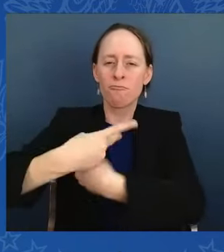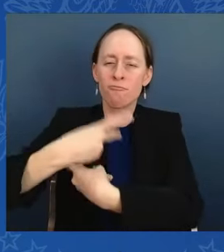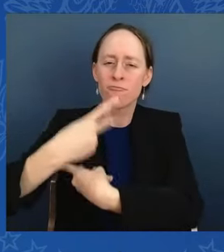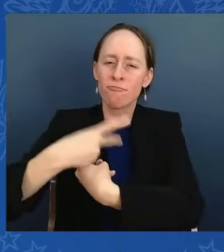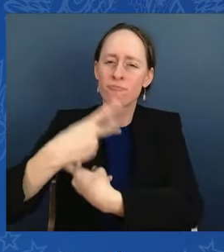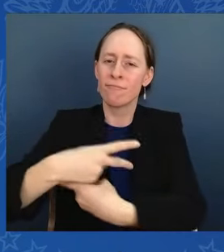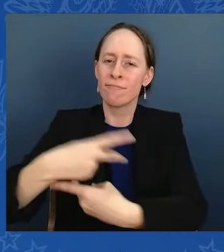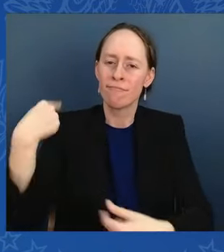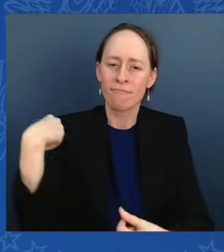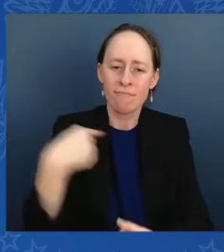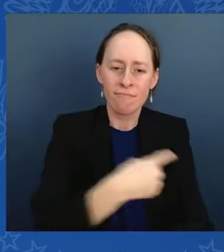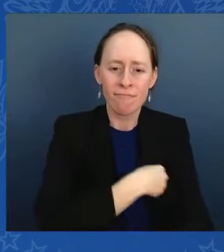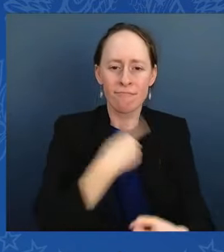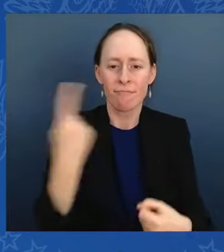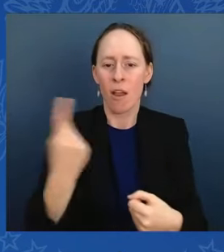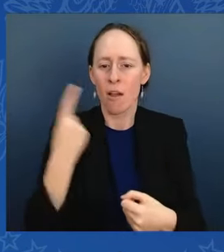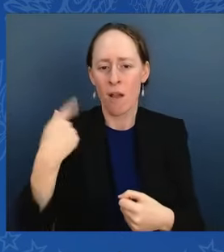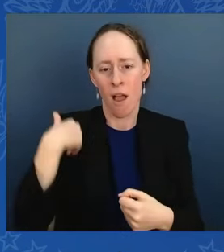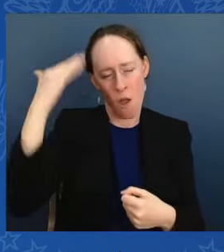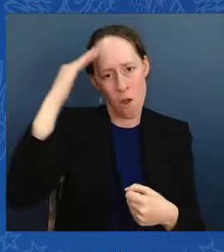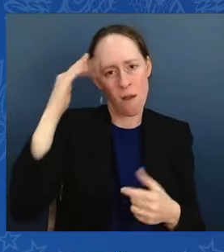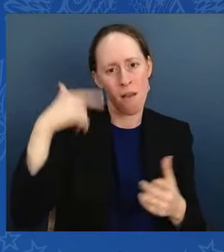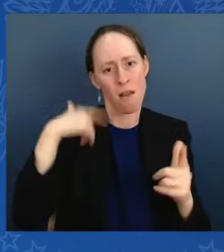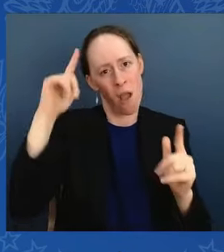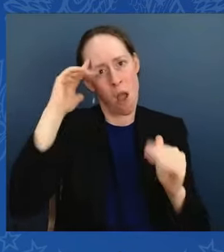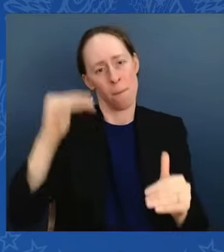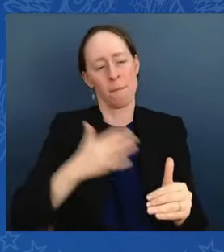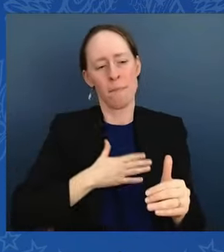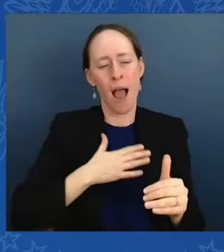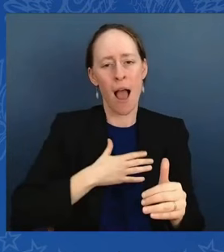and help others in my like situation.